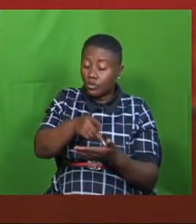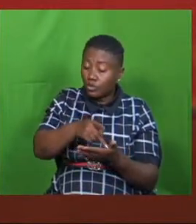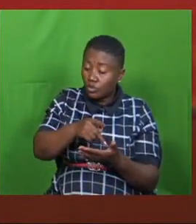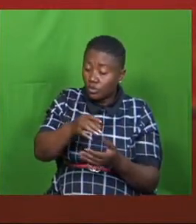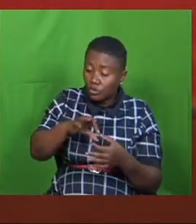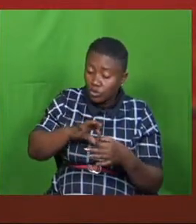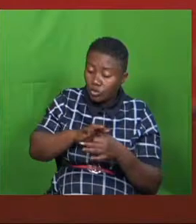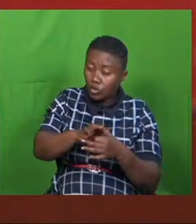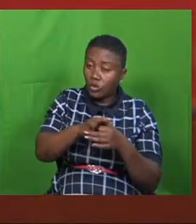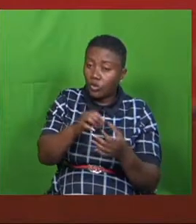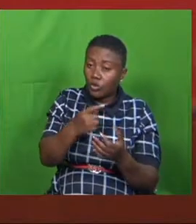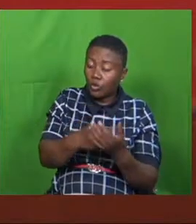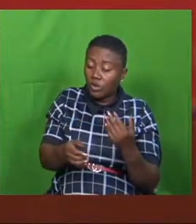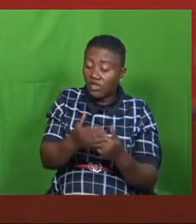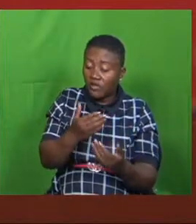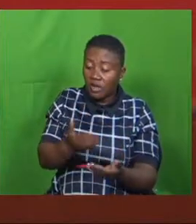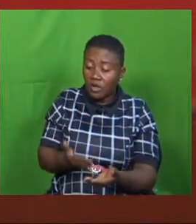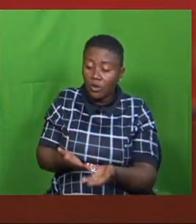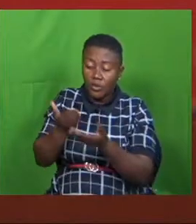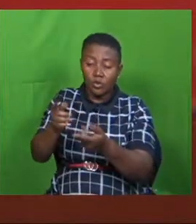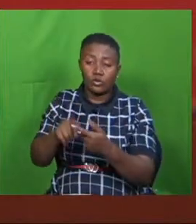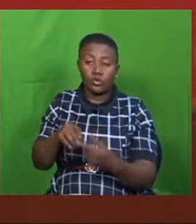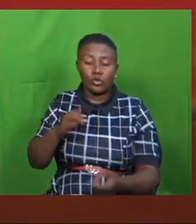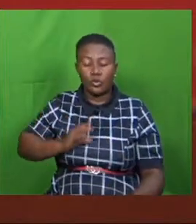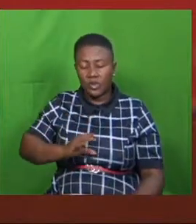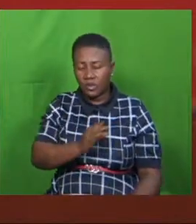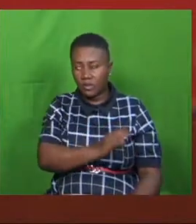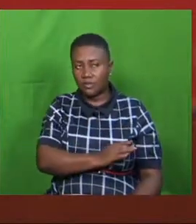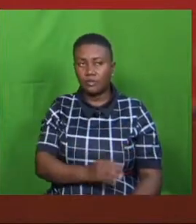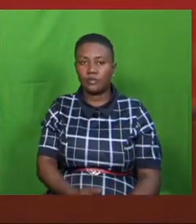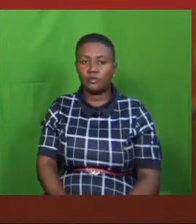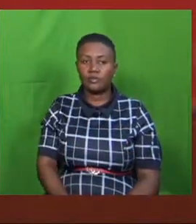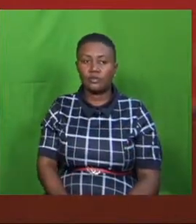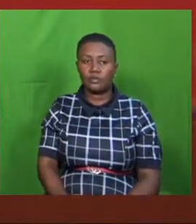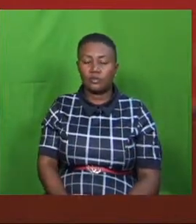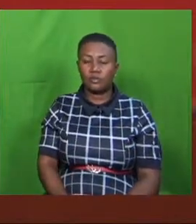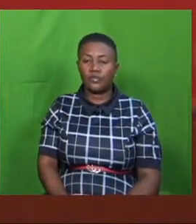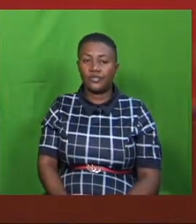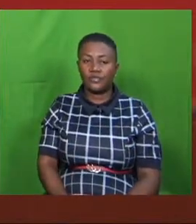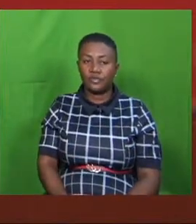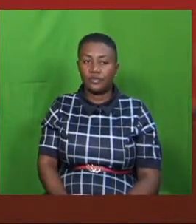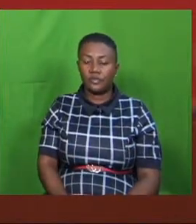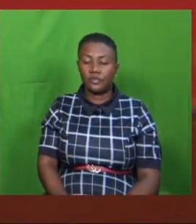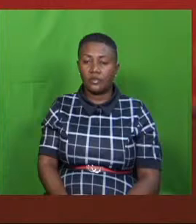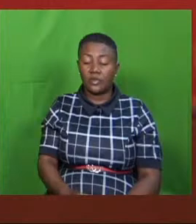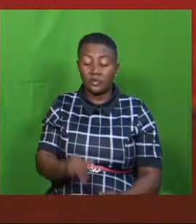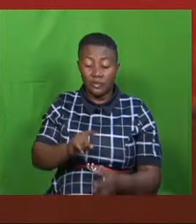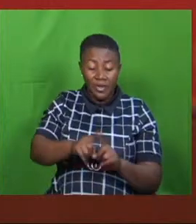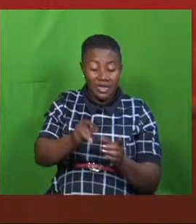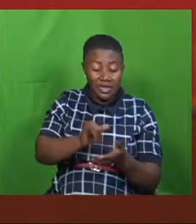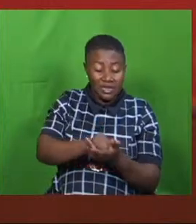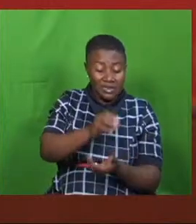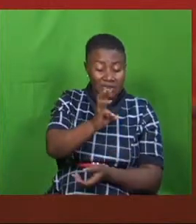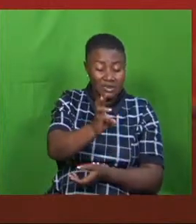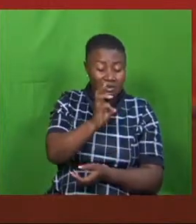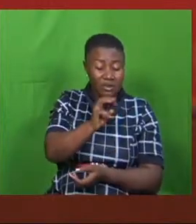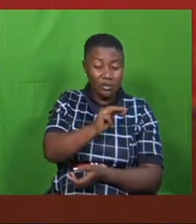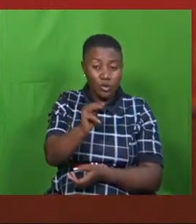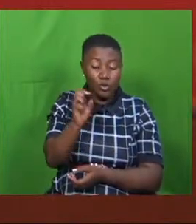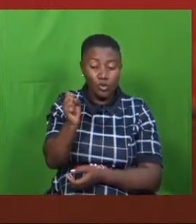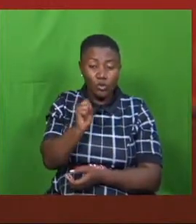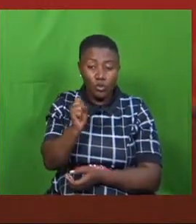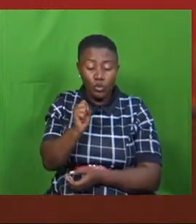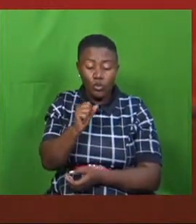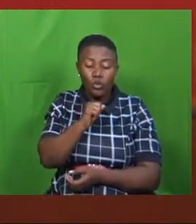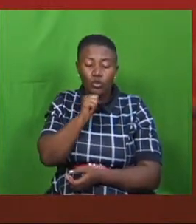were presented to the committee. So we were just capturing the facts. But the $600 million is not only talking